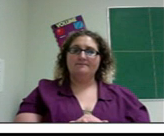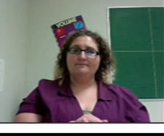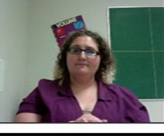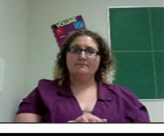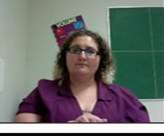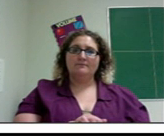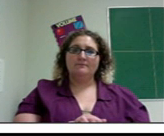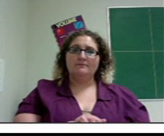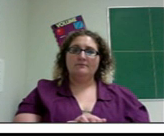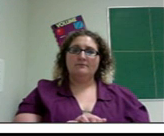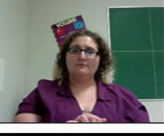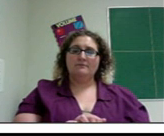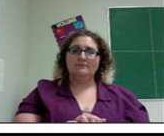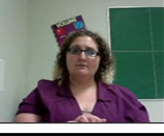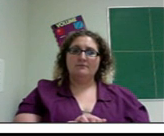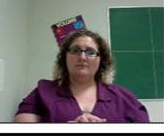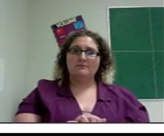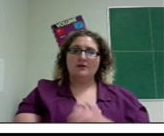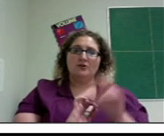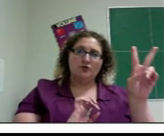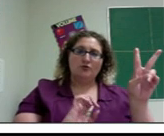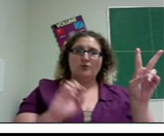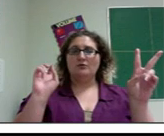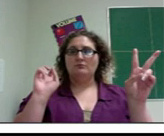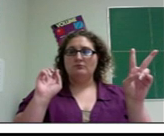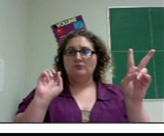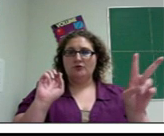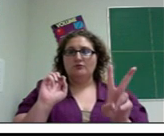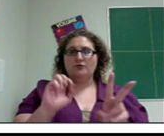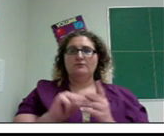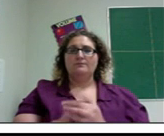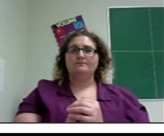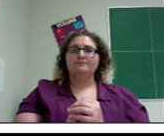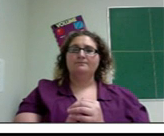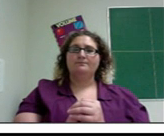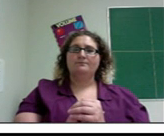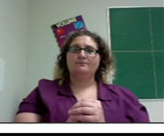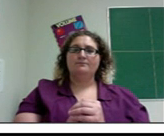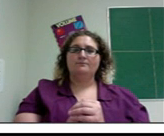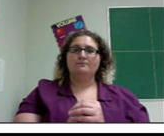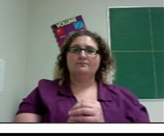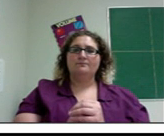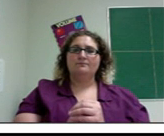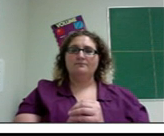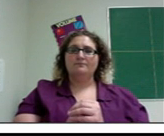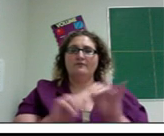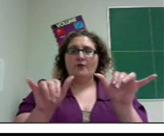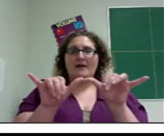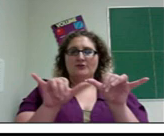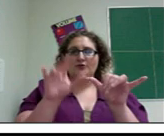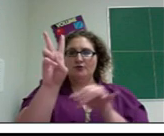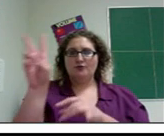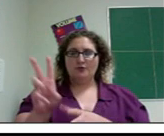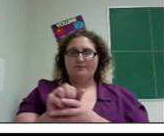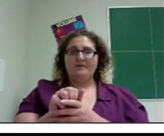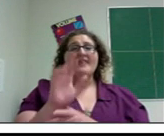And say that this is 2, 2, and 2. That would be one net